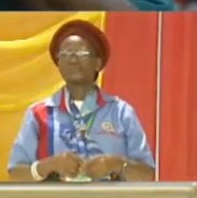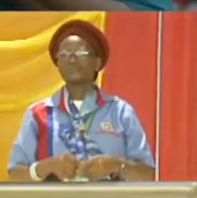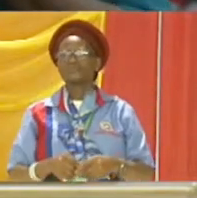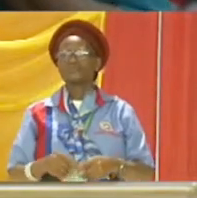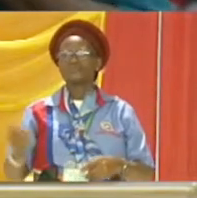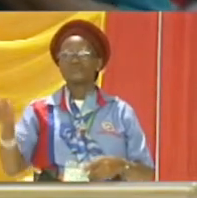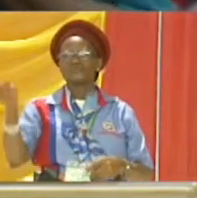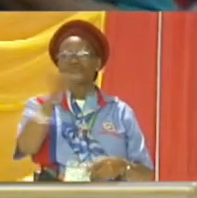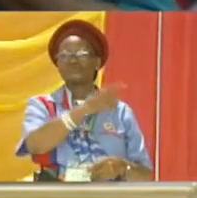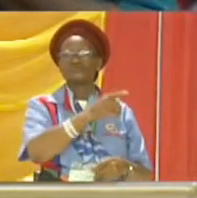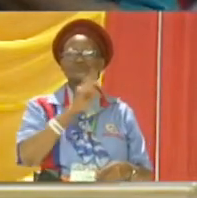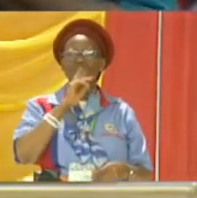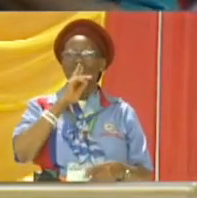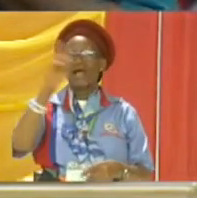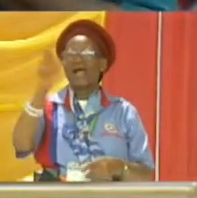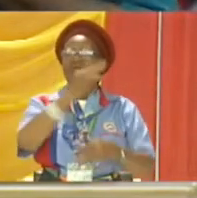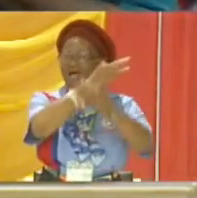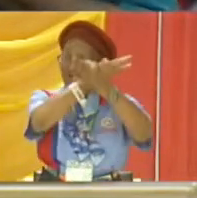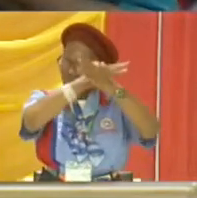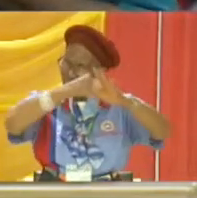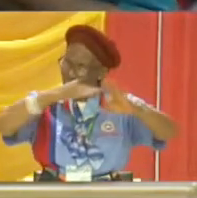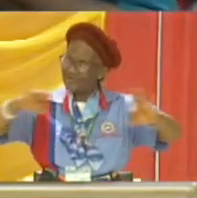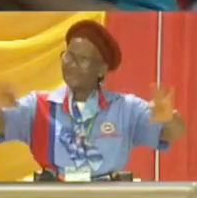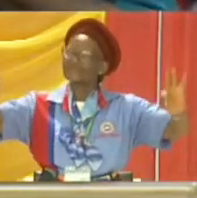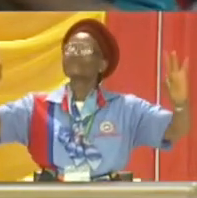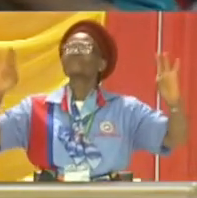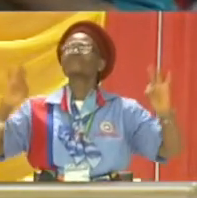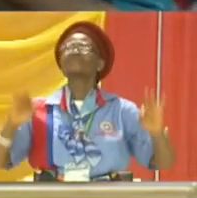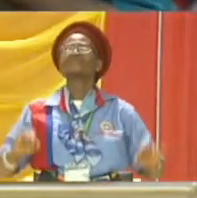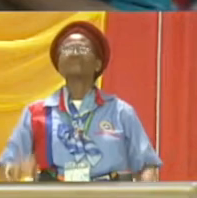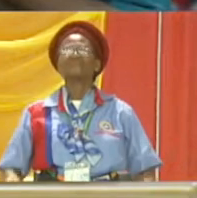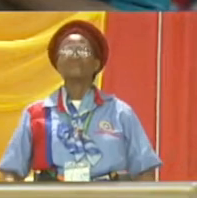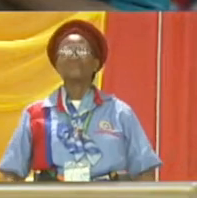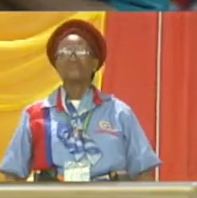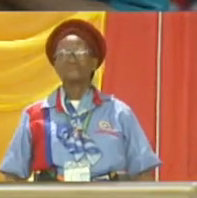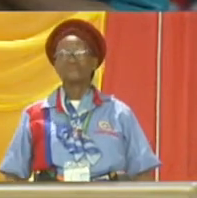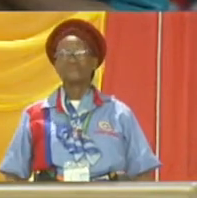are free. O di ominira niyan.